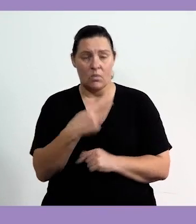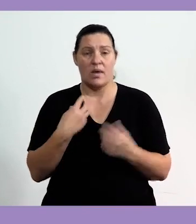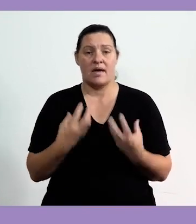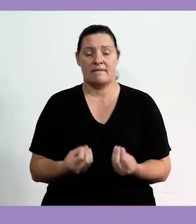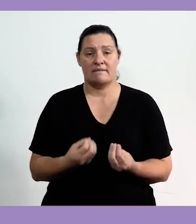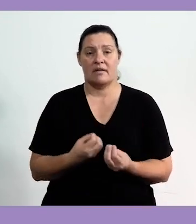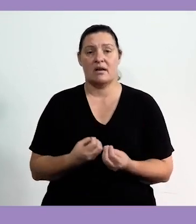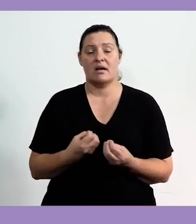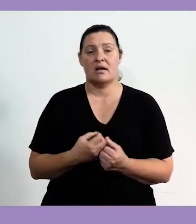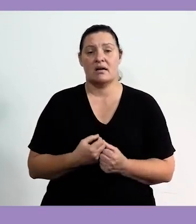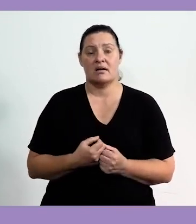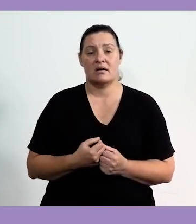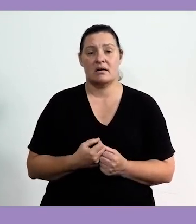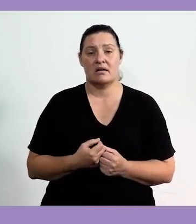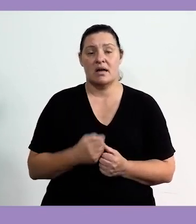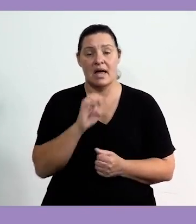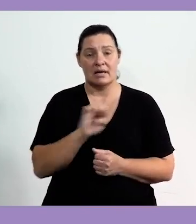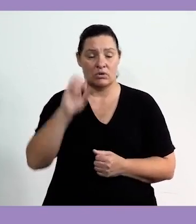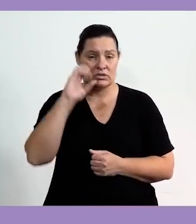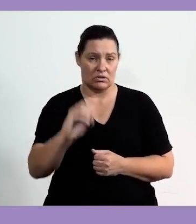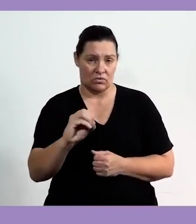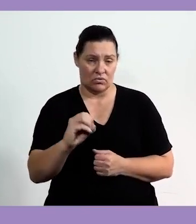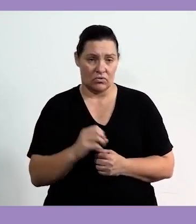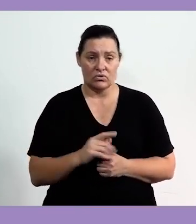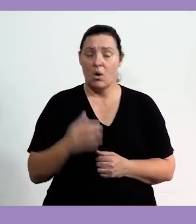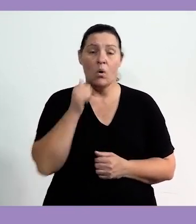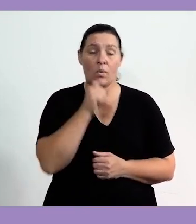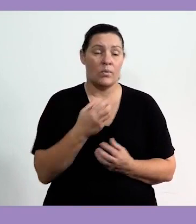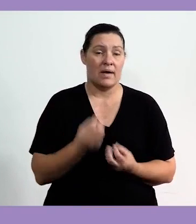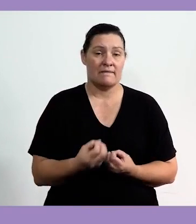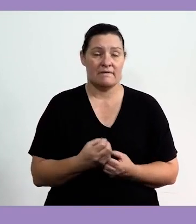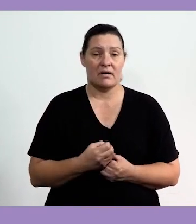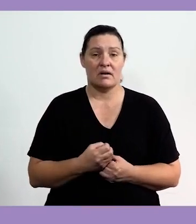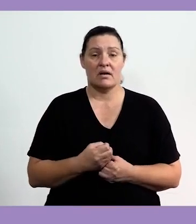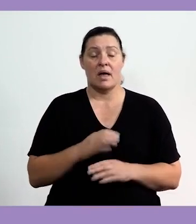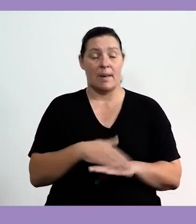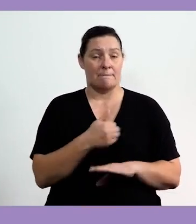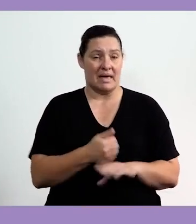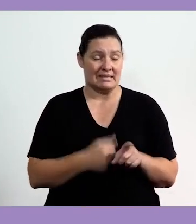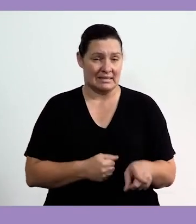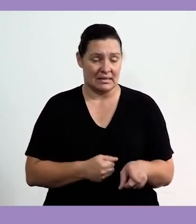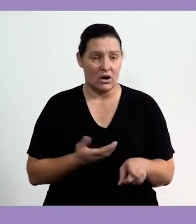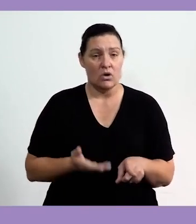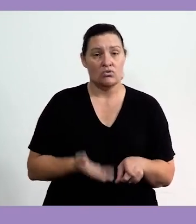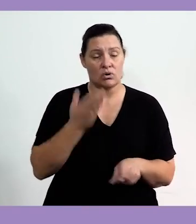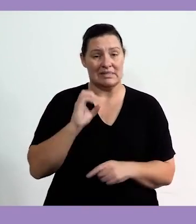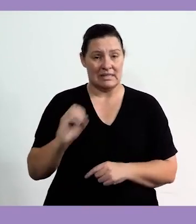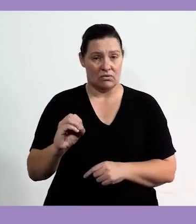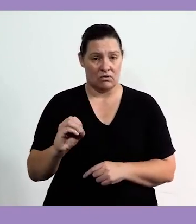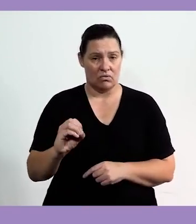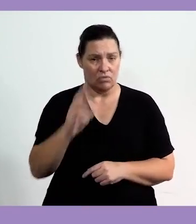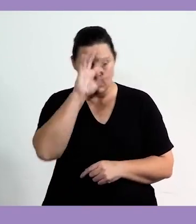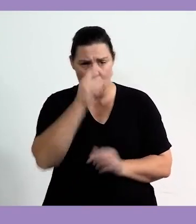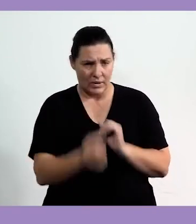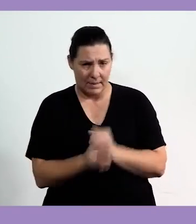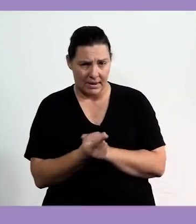Our next reminder is when we have a exponent 0. So when we have a base that is raised